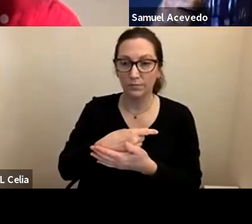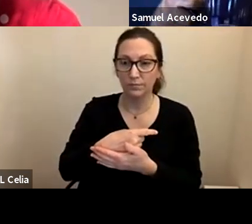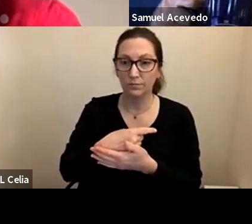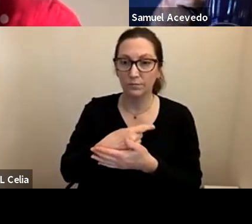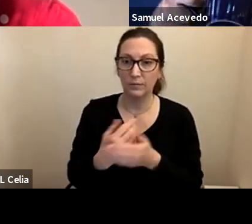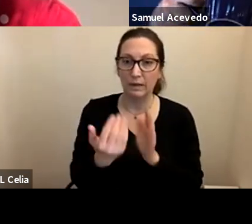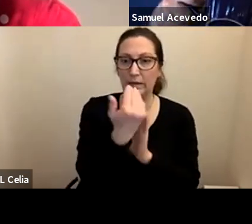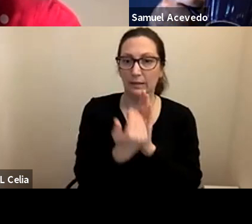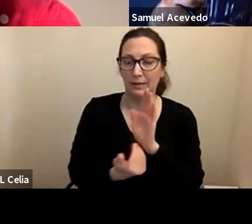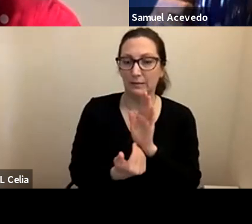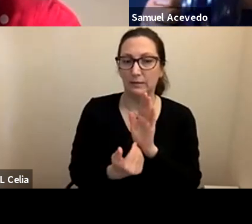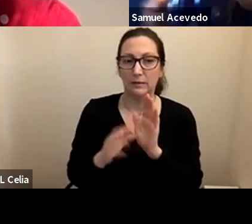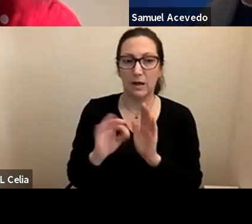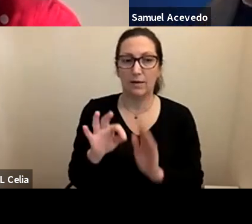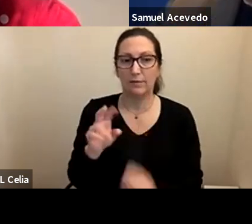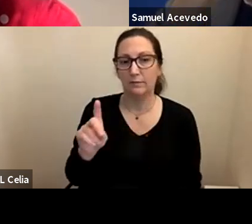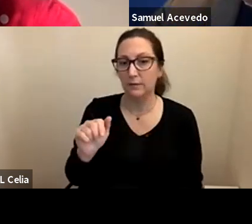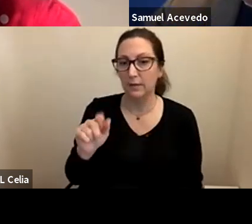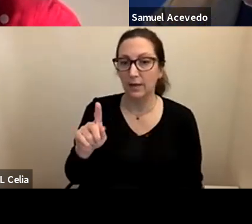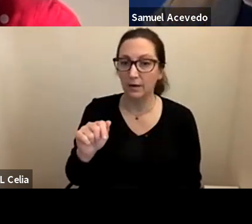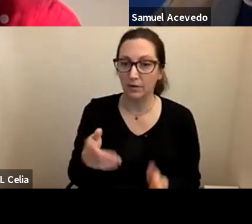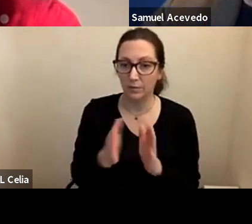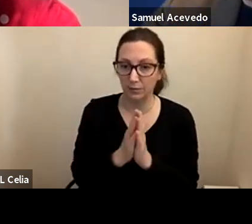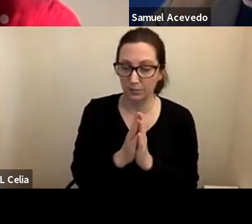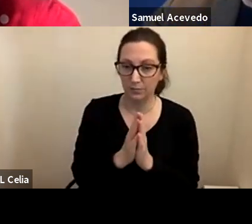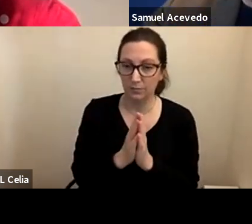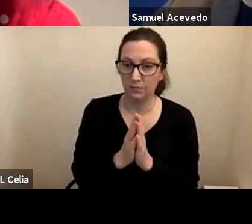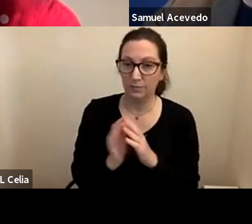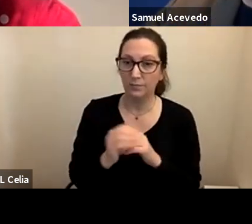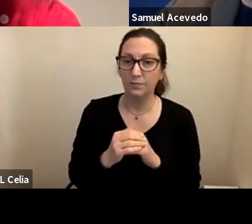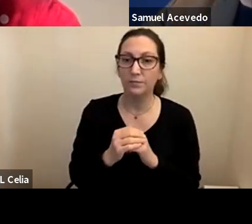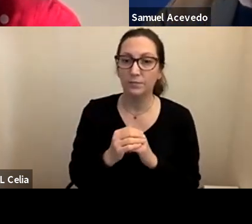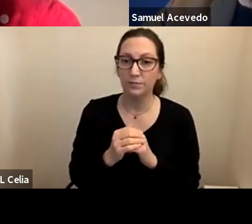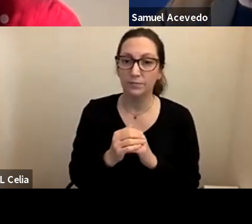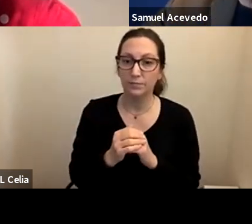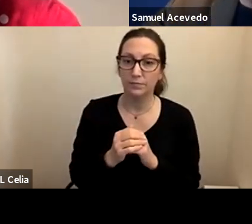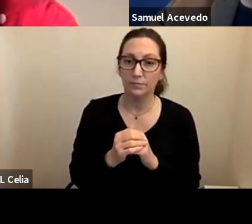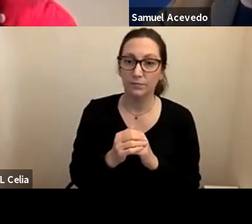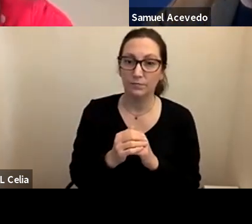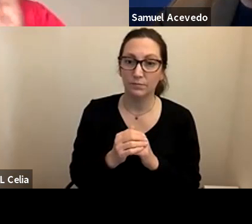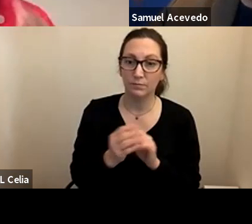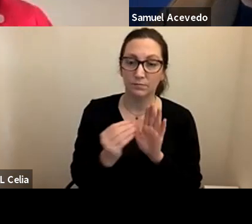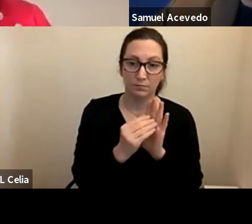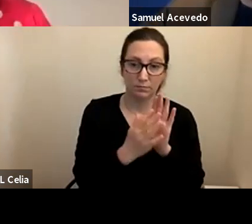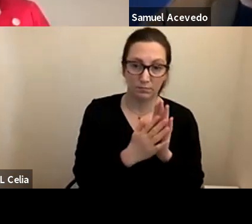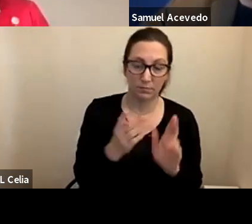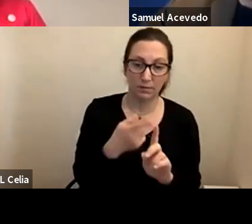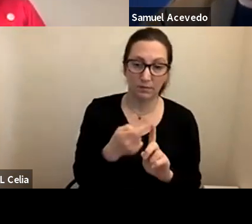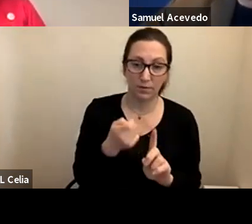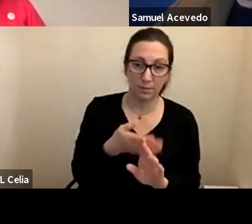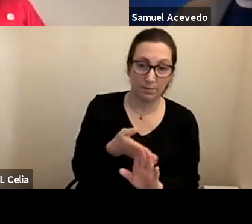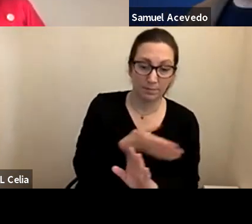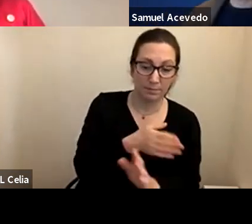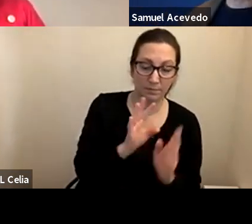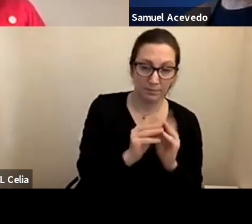outstanding data requests, both those, what's on the list from previous meetings